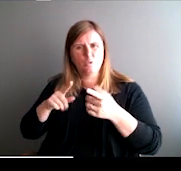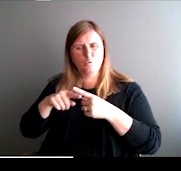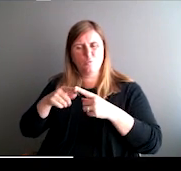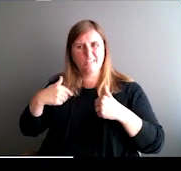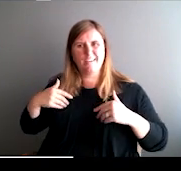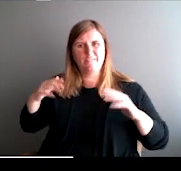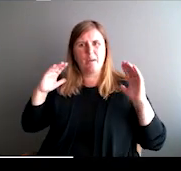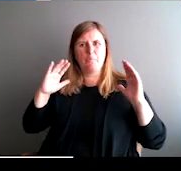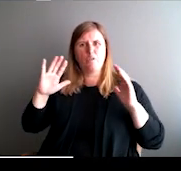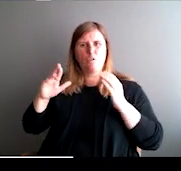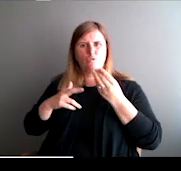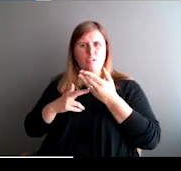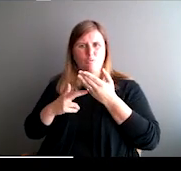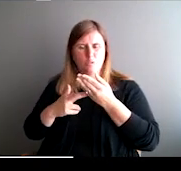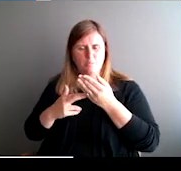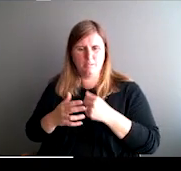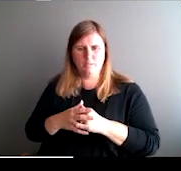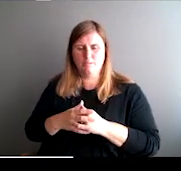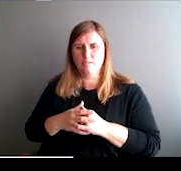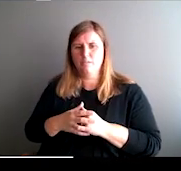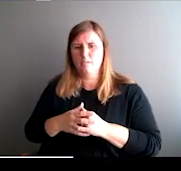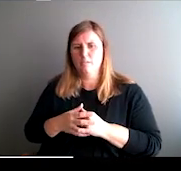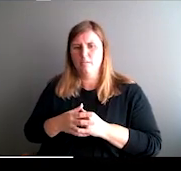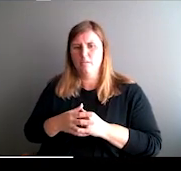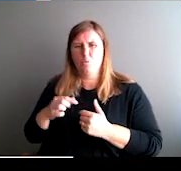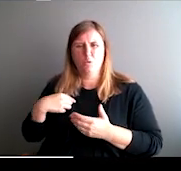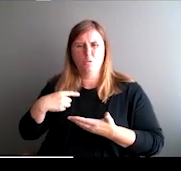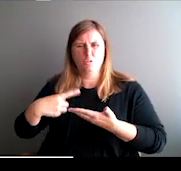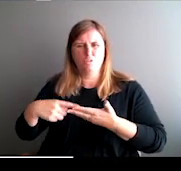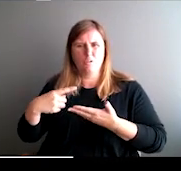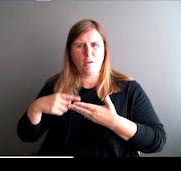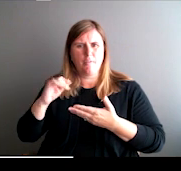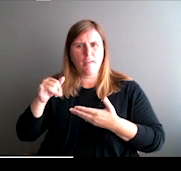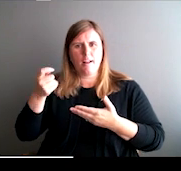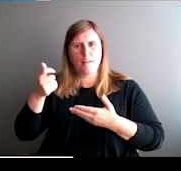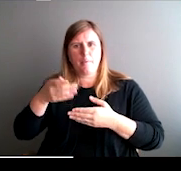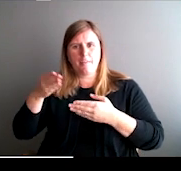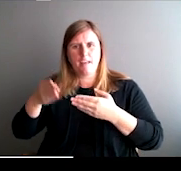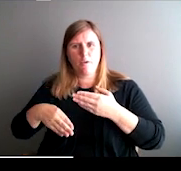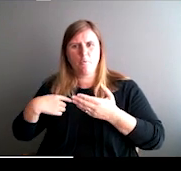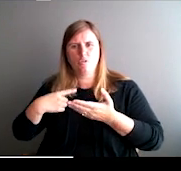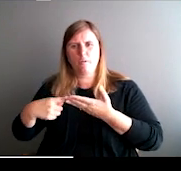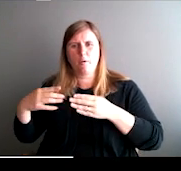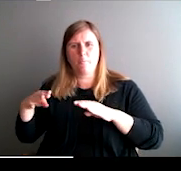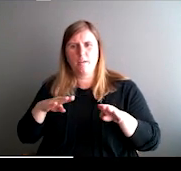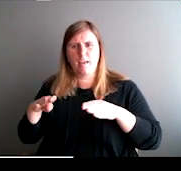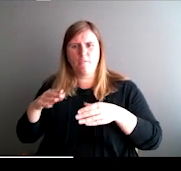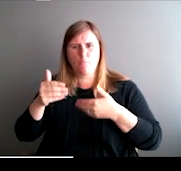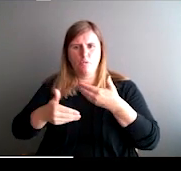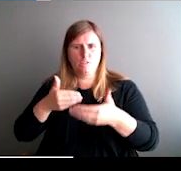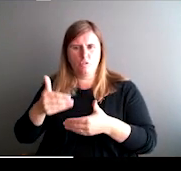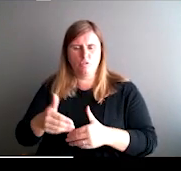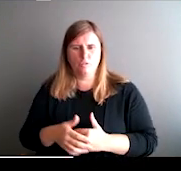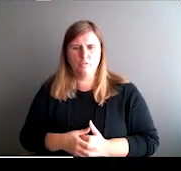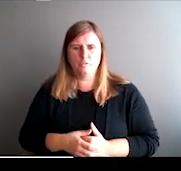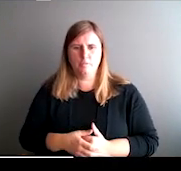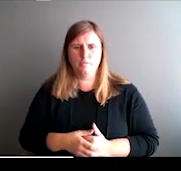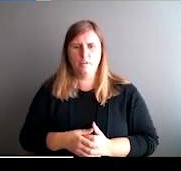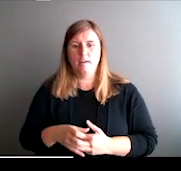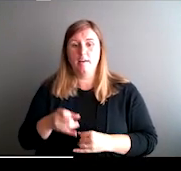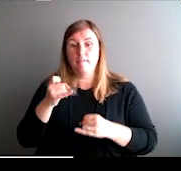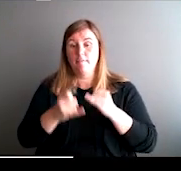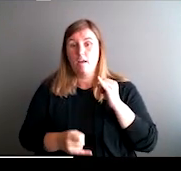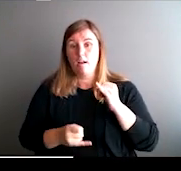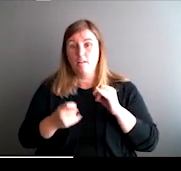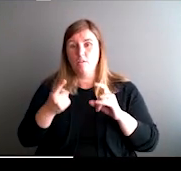that reinforcement. We'll talk a little bit about that at the very end when we talk about some behavior procedures. And finally, and